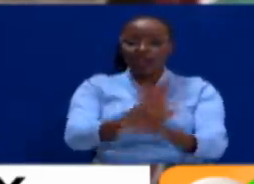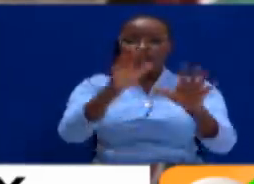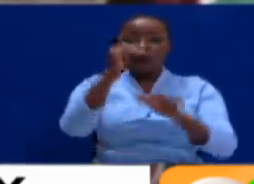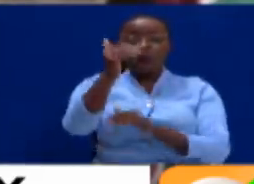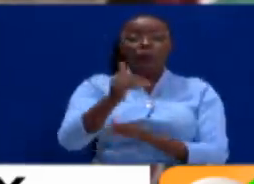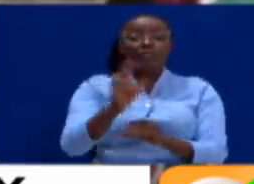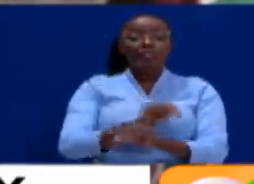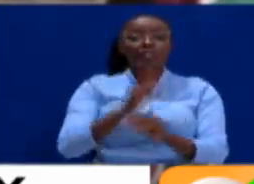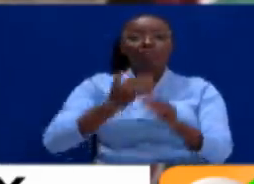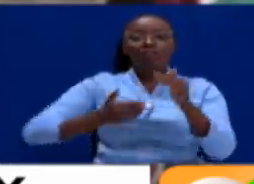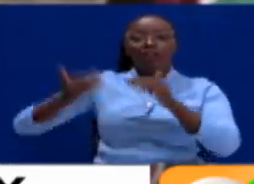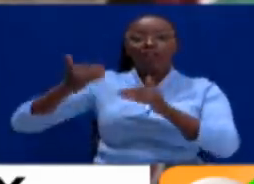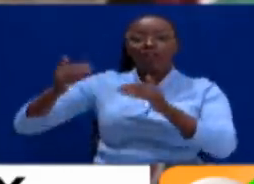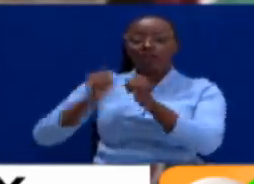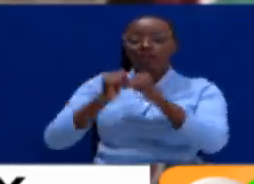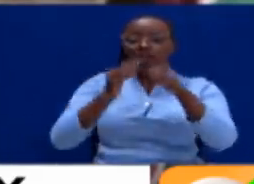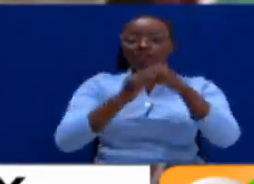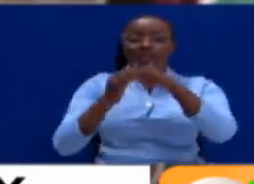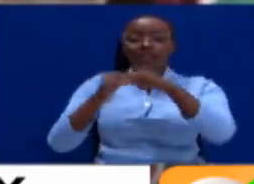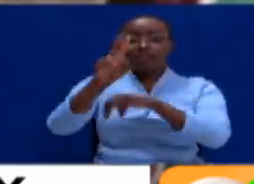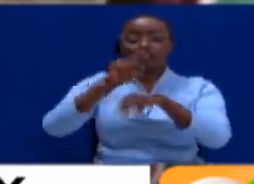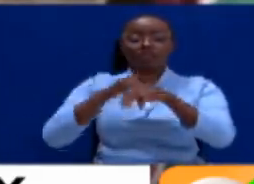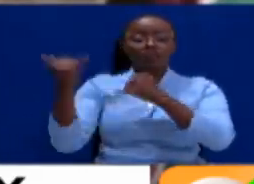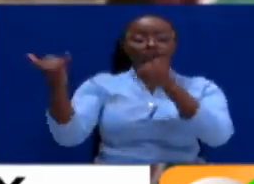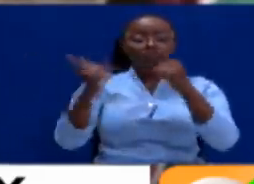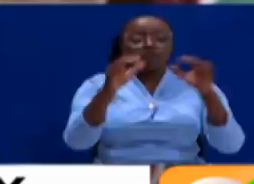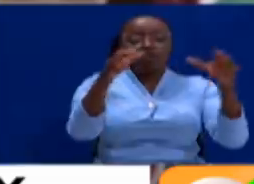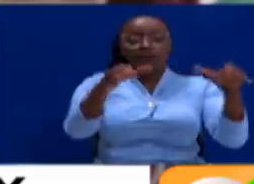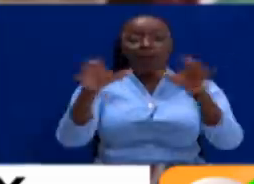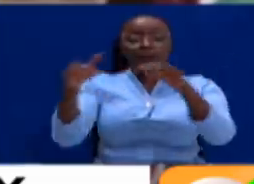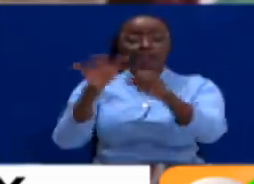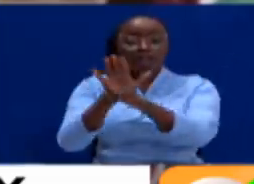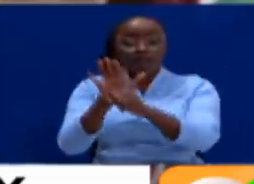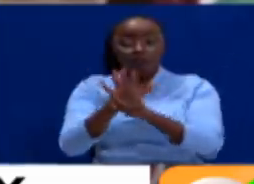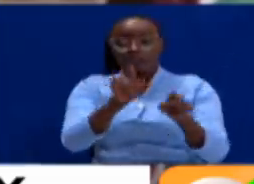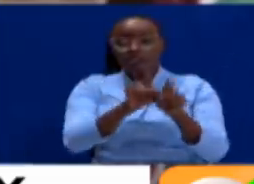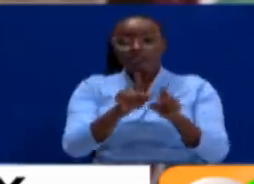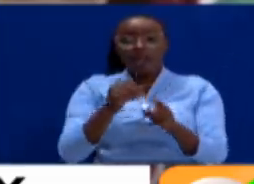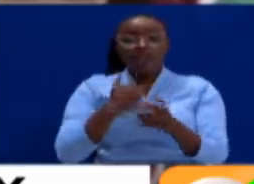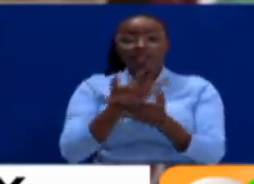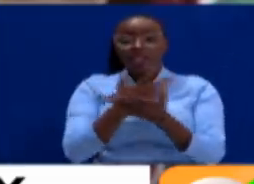clear about since 1992 when we introduced multipartyism. And